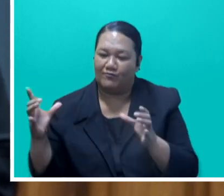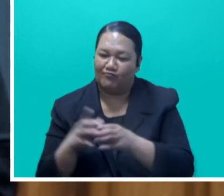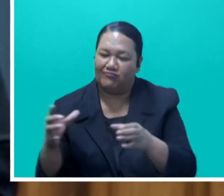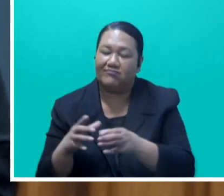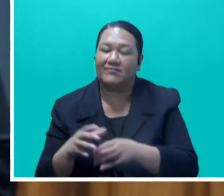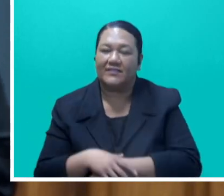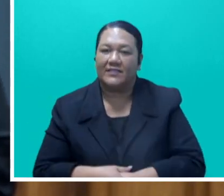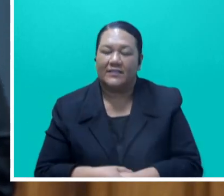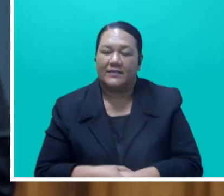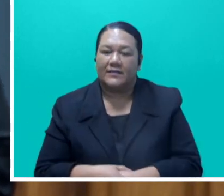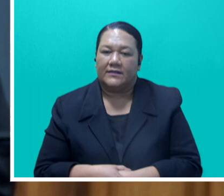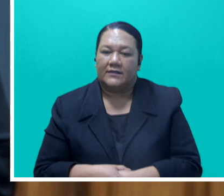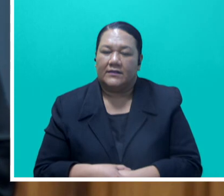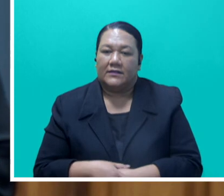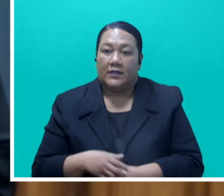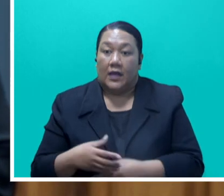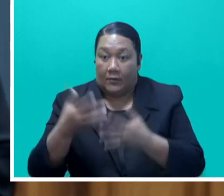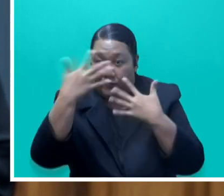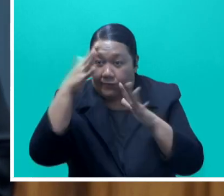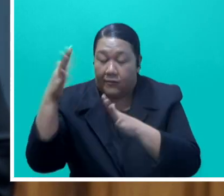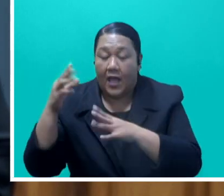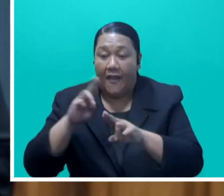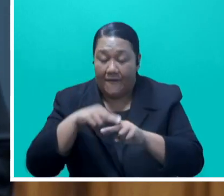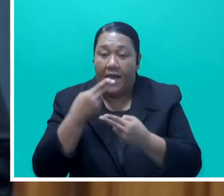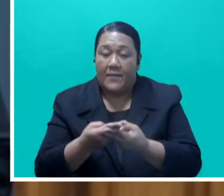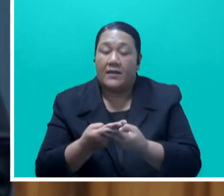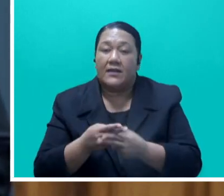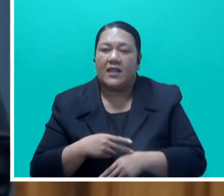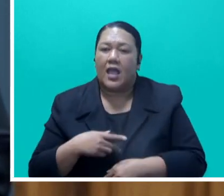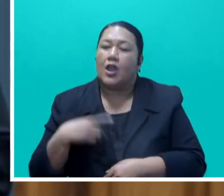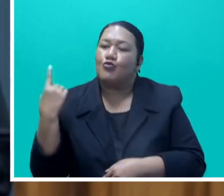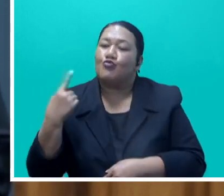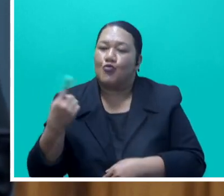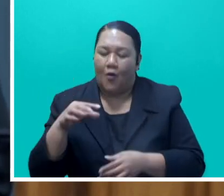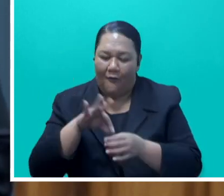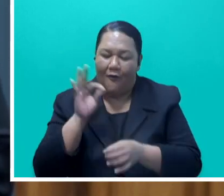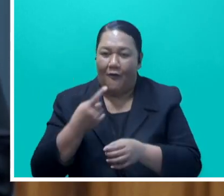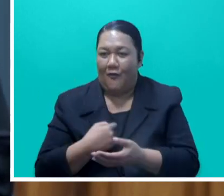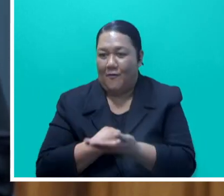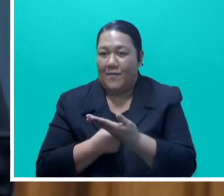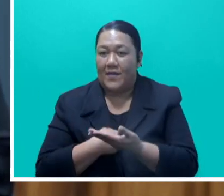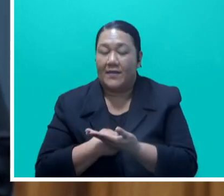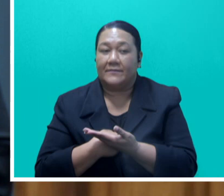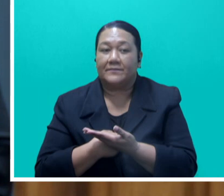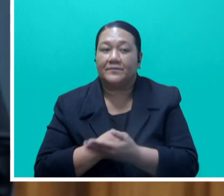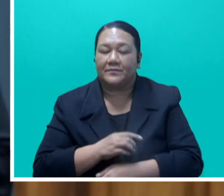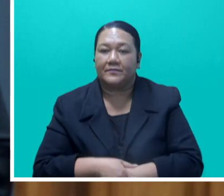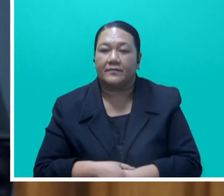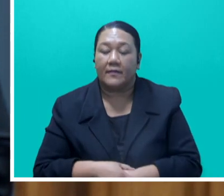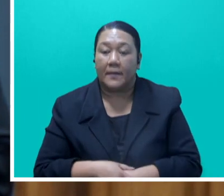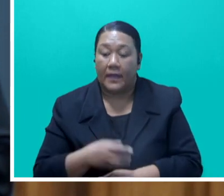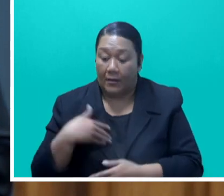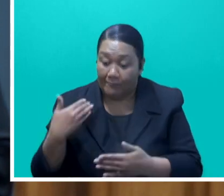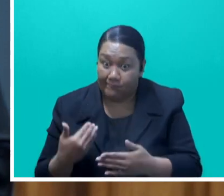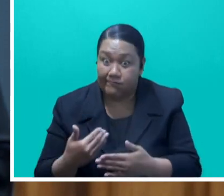to especially acknowledge my relatives and those who honored me with their votes. One of the greatest experiences during the campaign